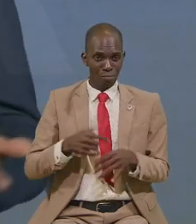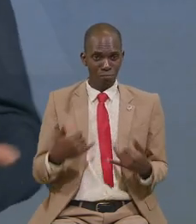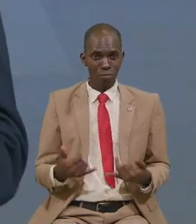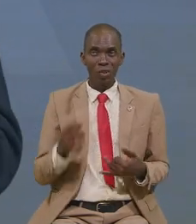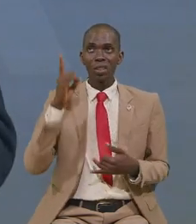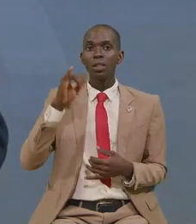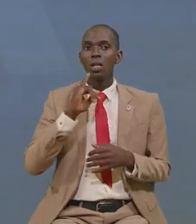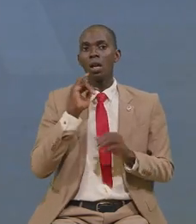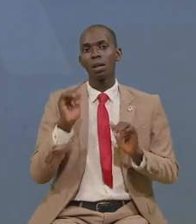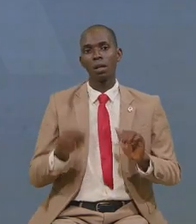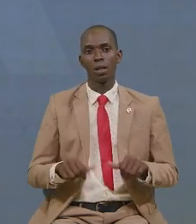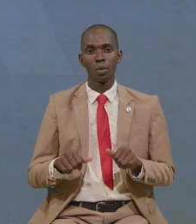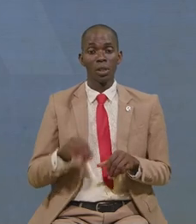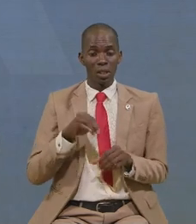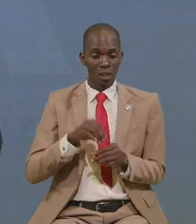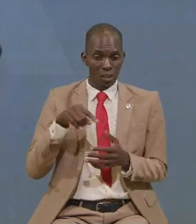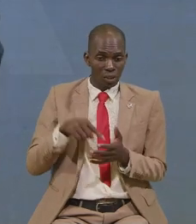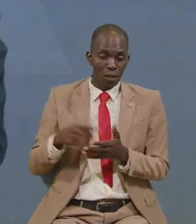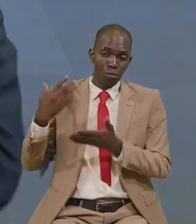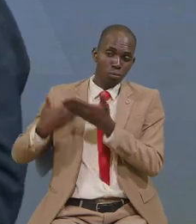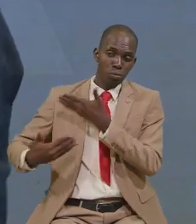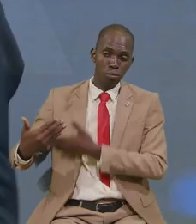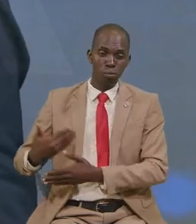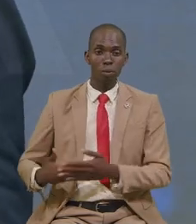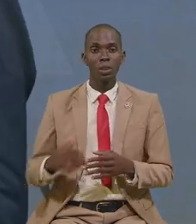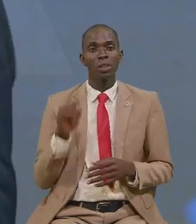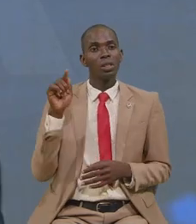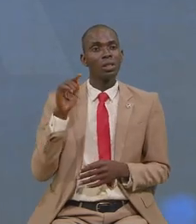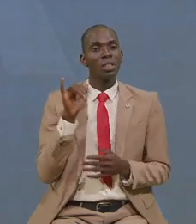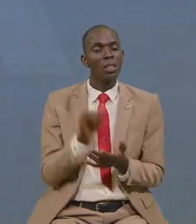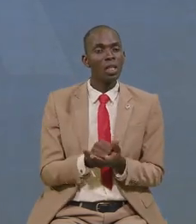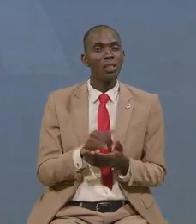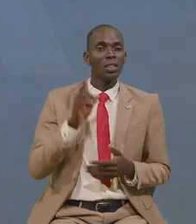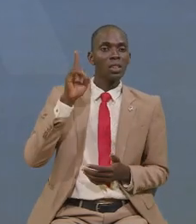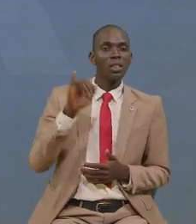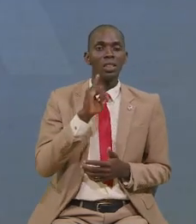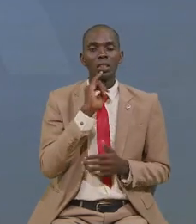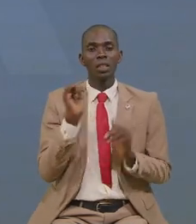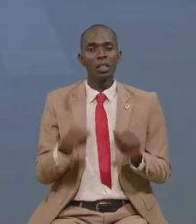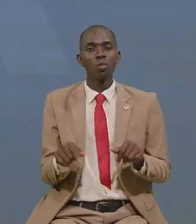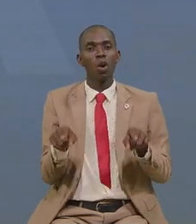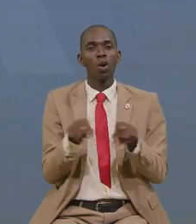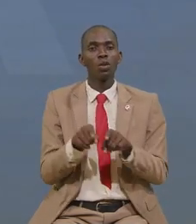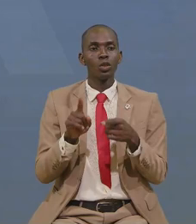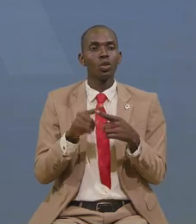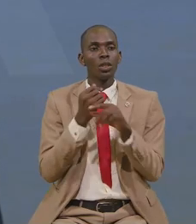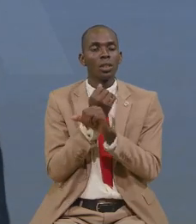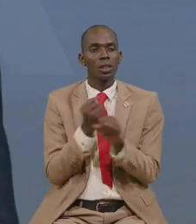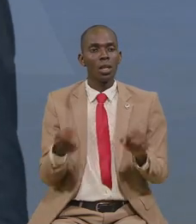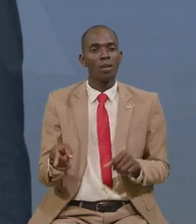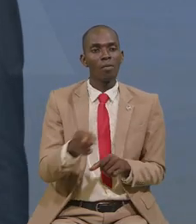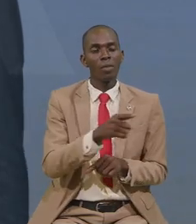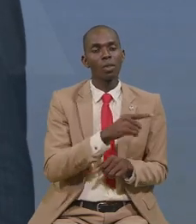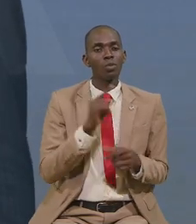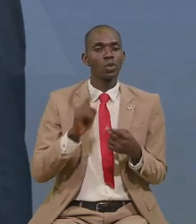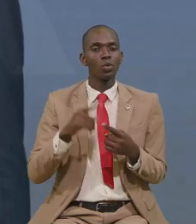In this generation, wherefore, he is able also to save them